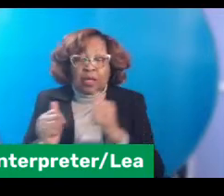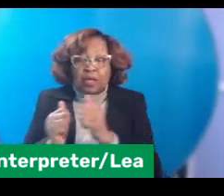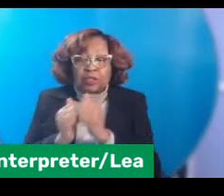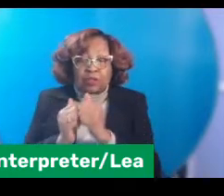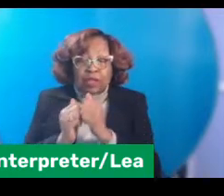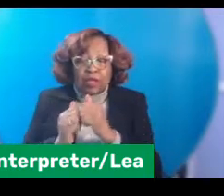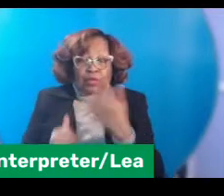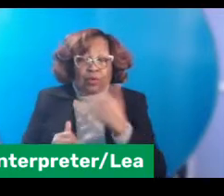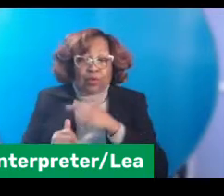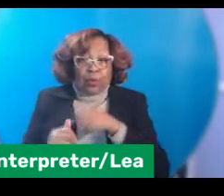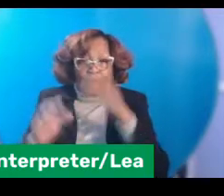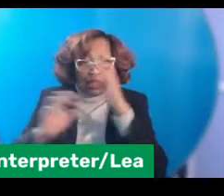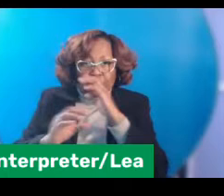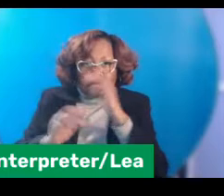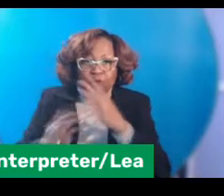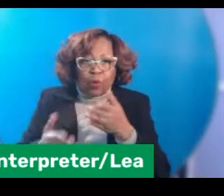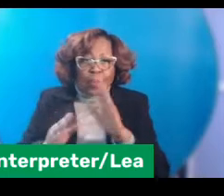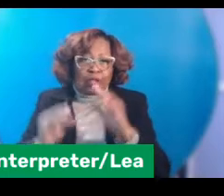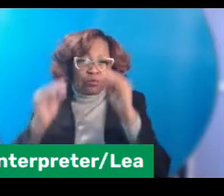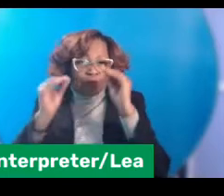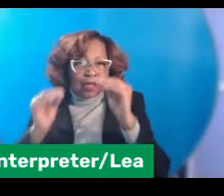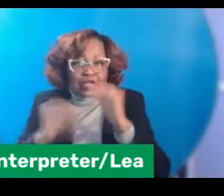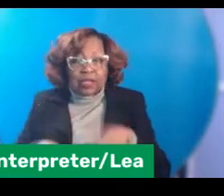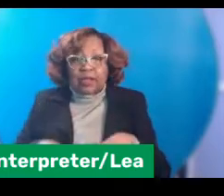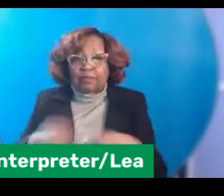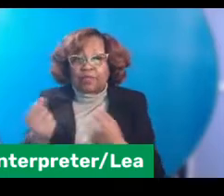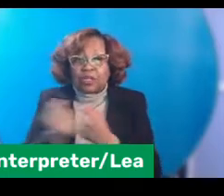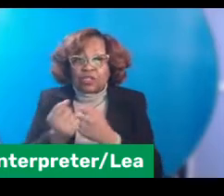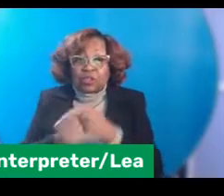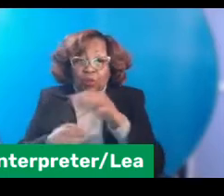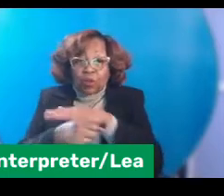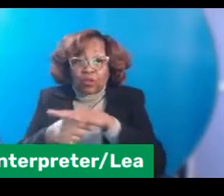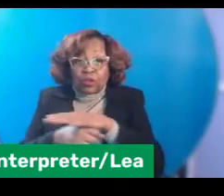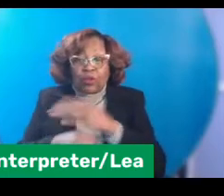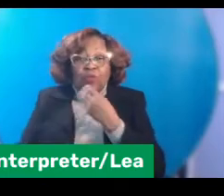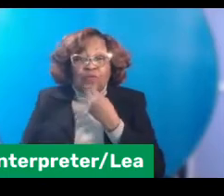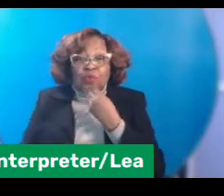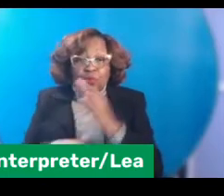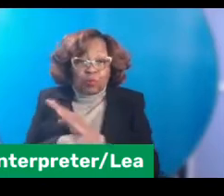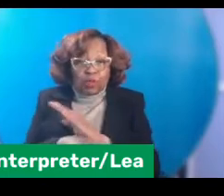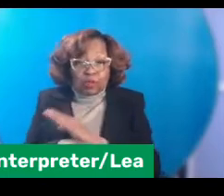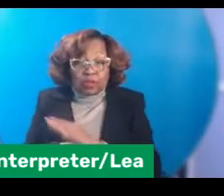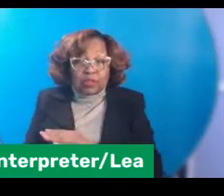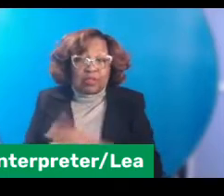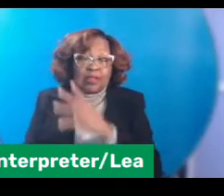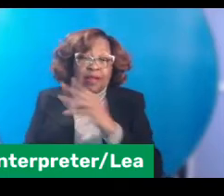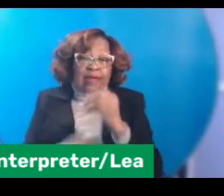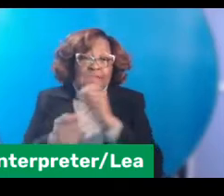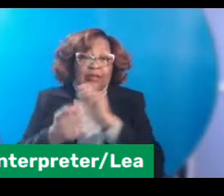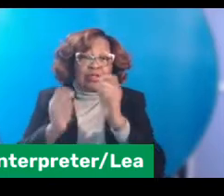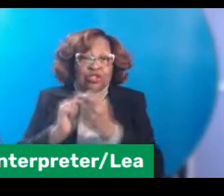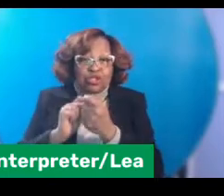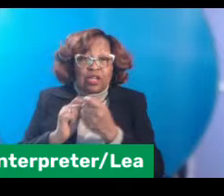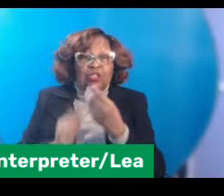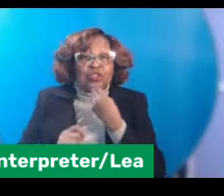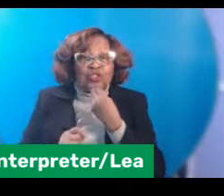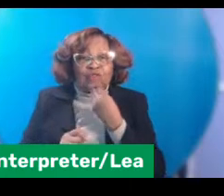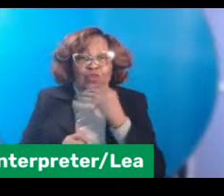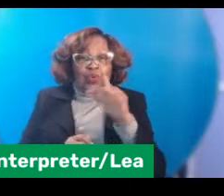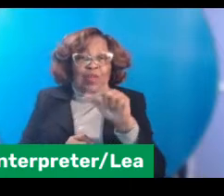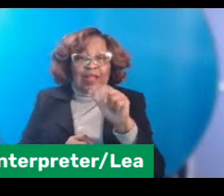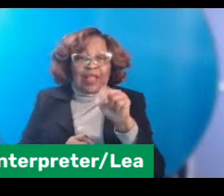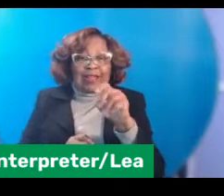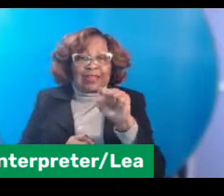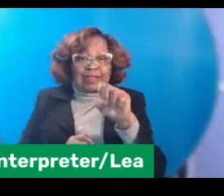for ways to educate, support local food business initiatives, and ultimately change the food landscape in Austin.